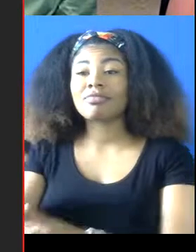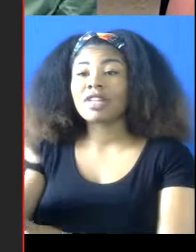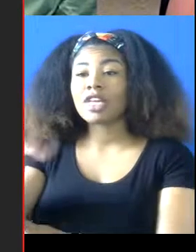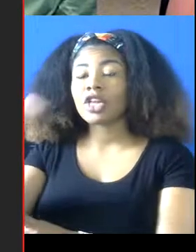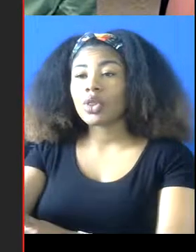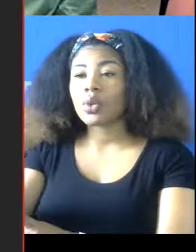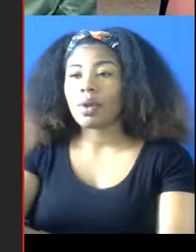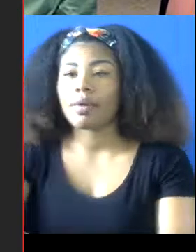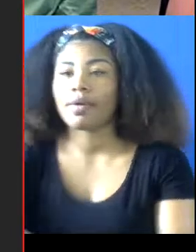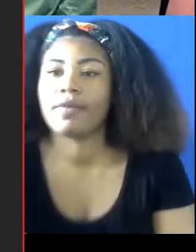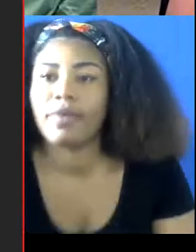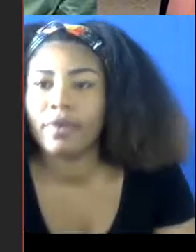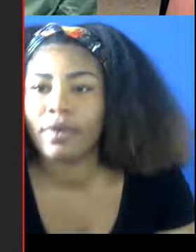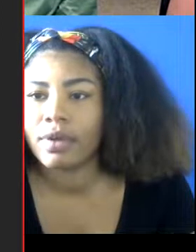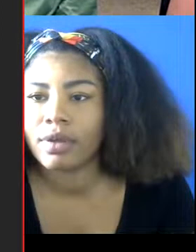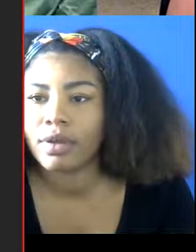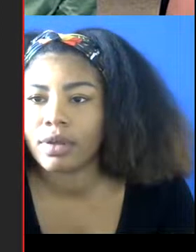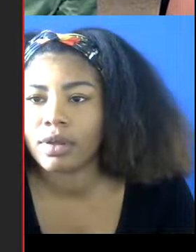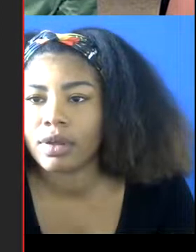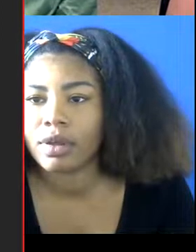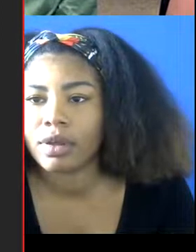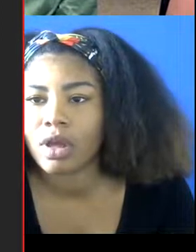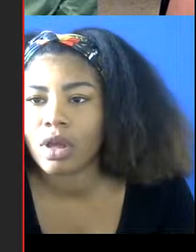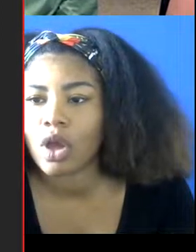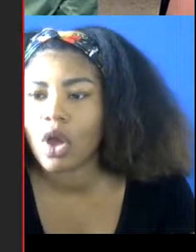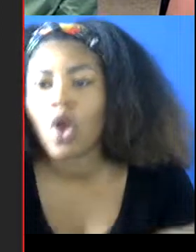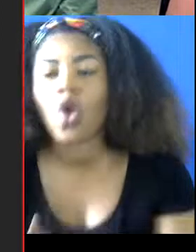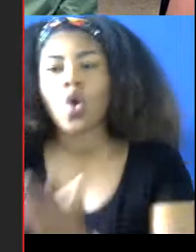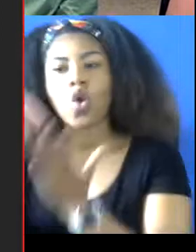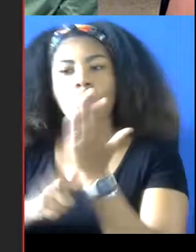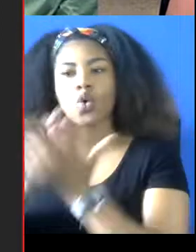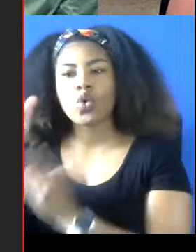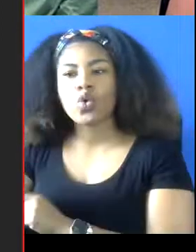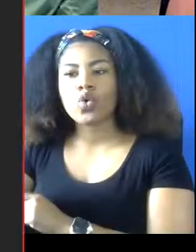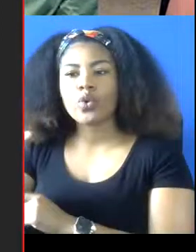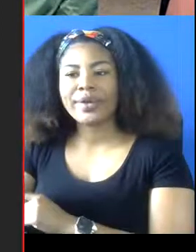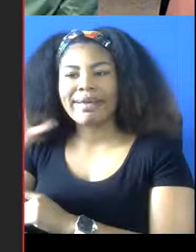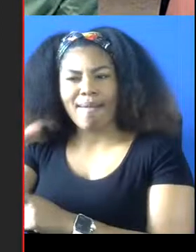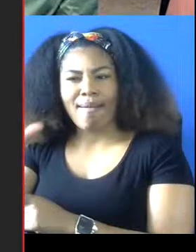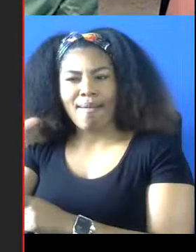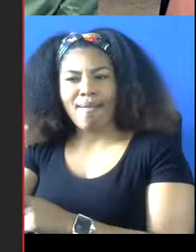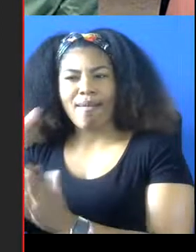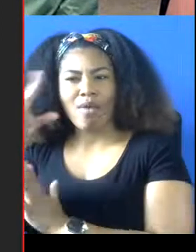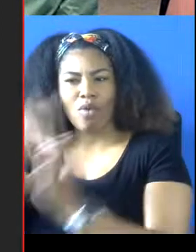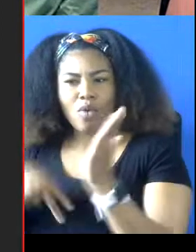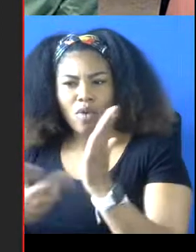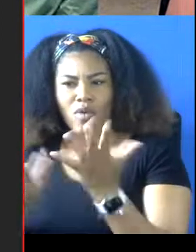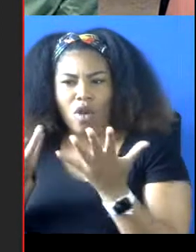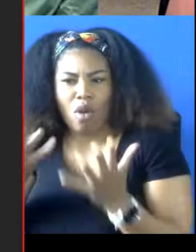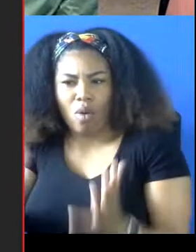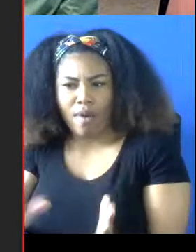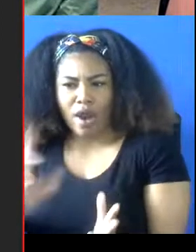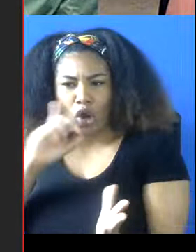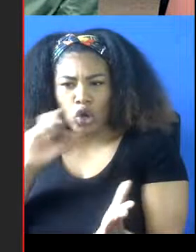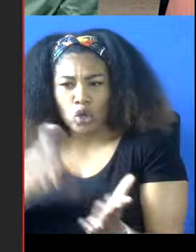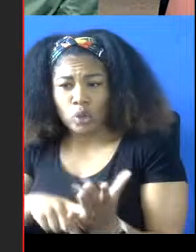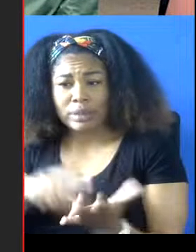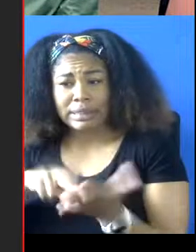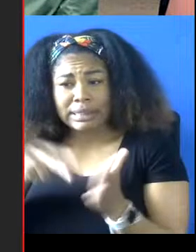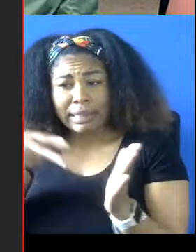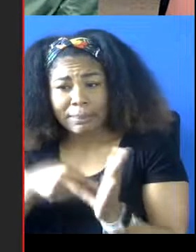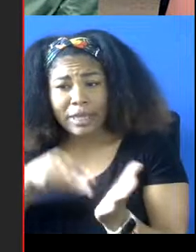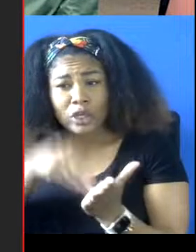she said she's read an article on UDL, and she's asking if it's similar to, or if it's drawing in that learners learn better